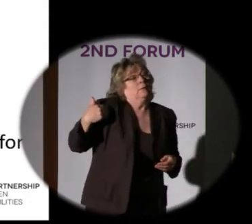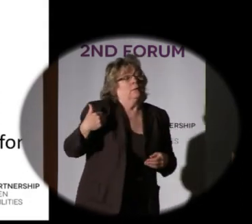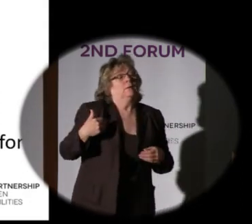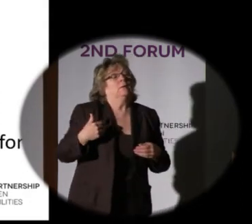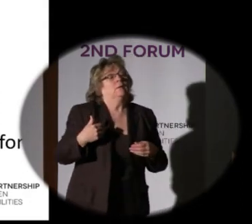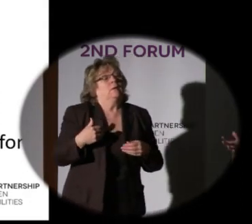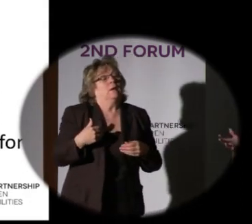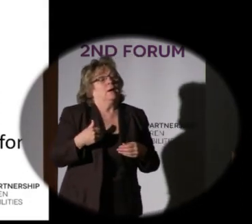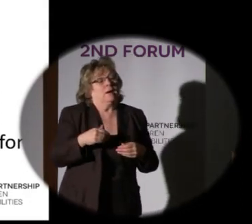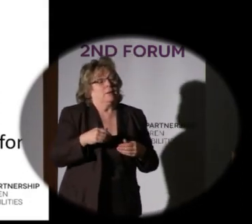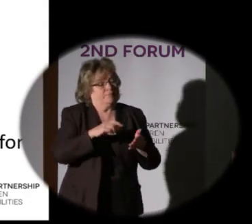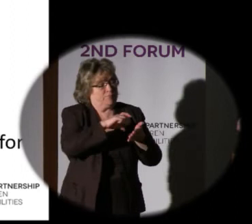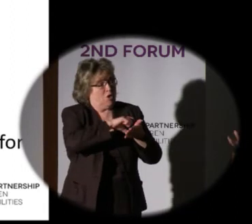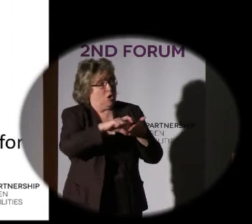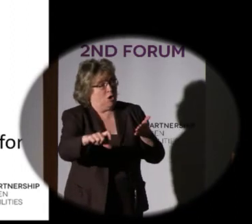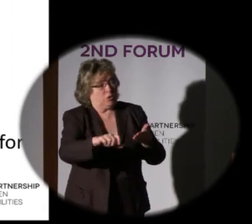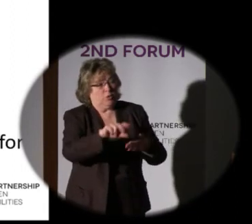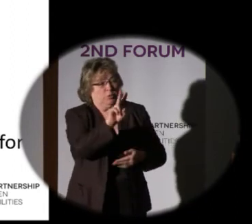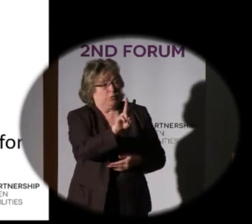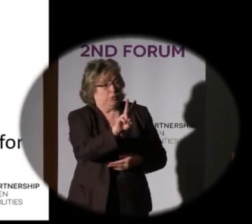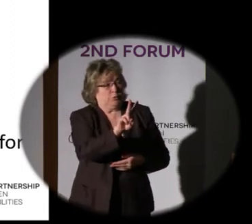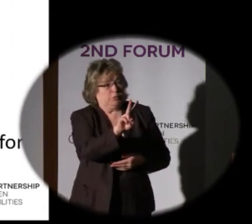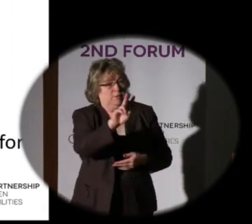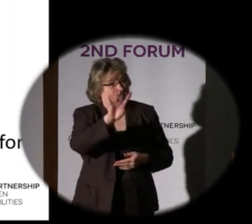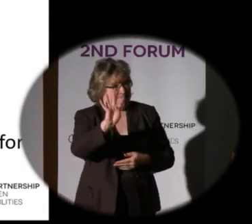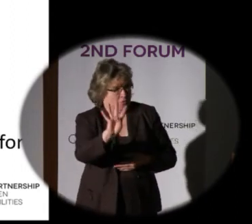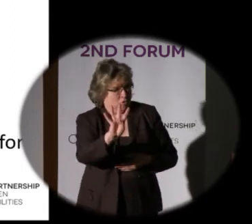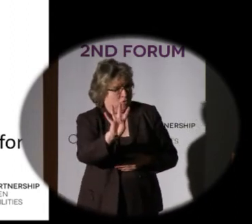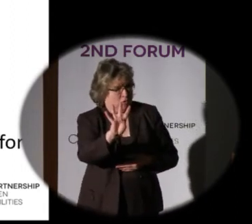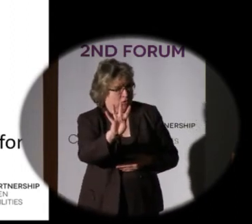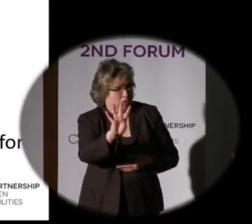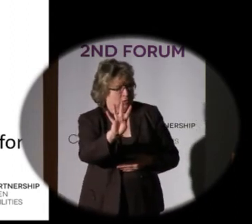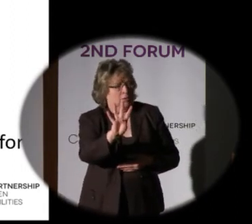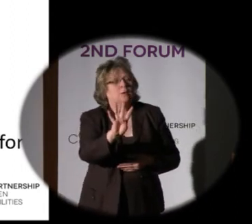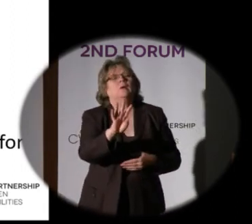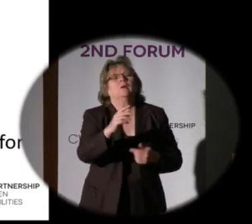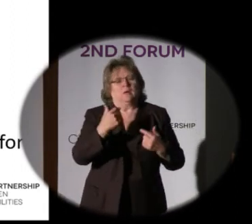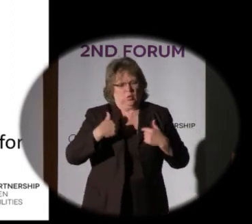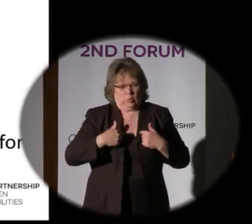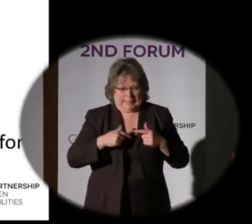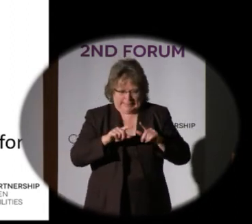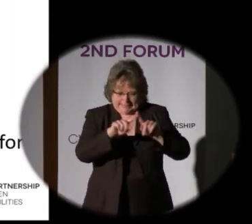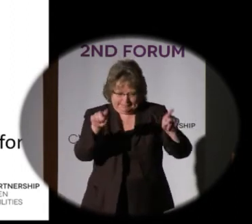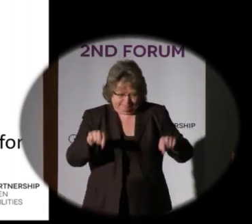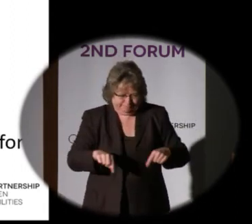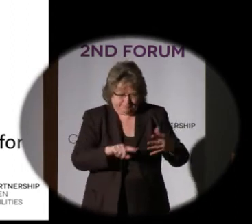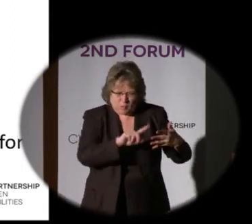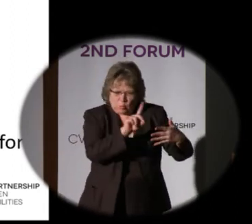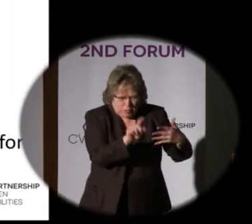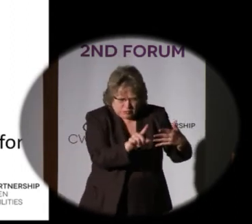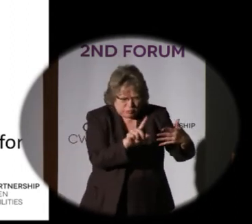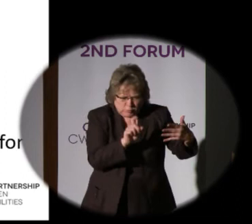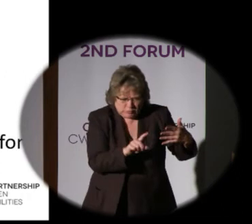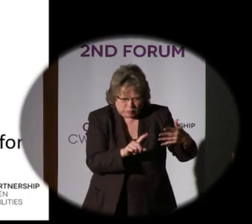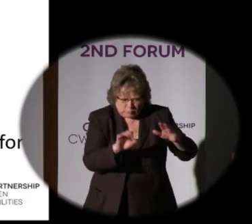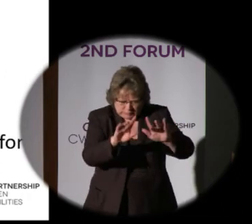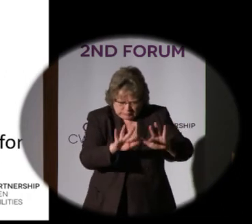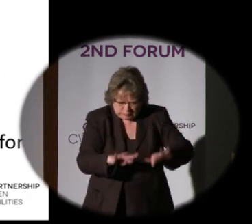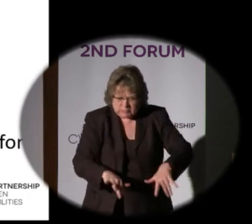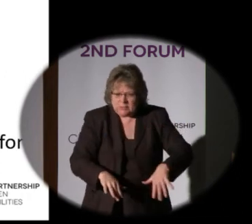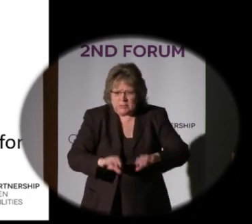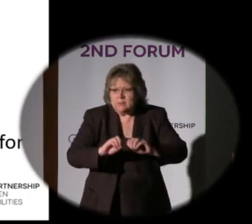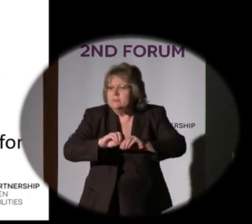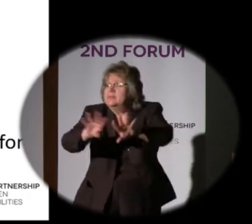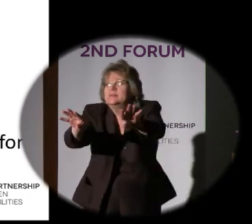that will bring together the collective expertise from the partners and help us